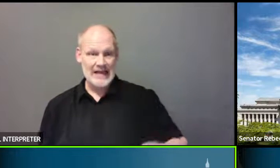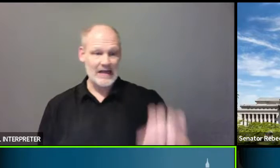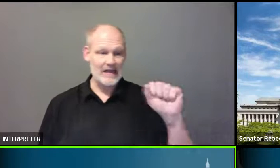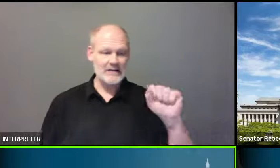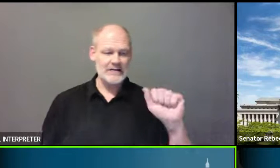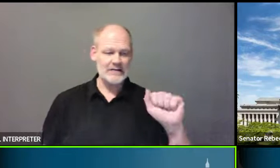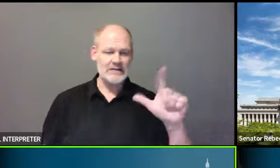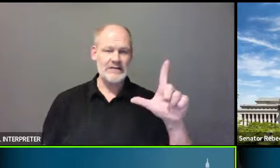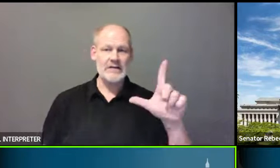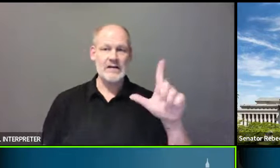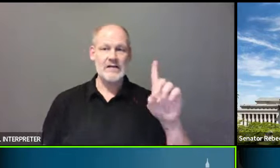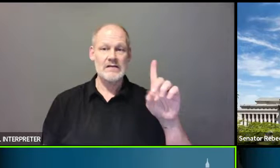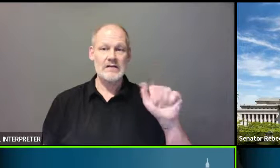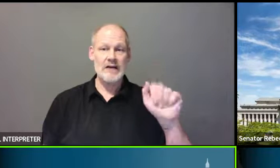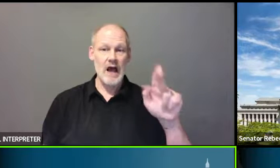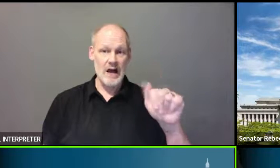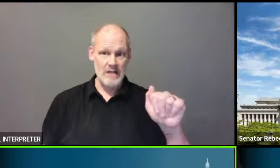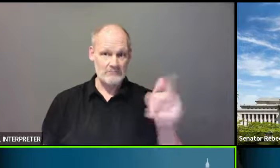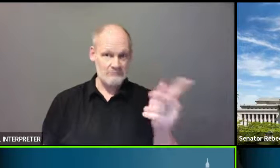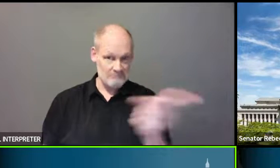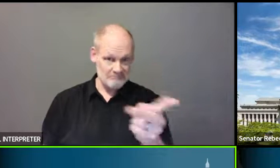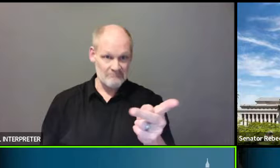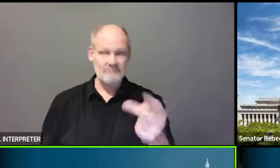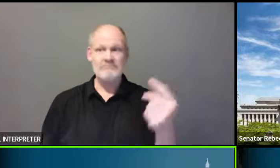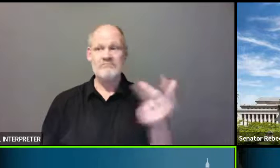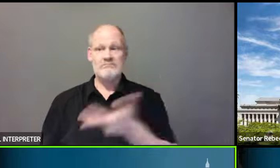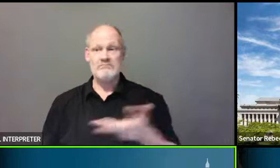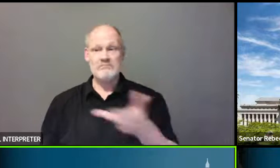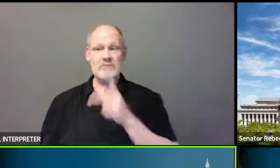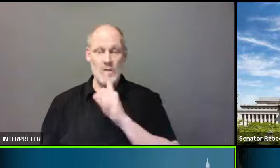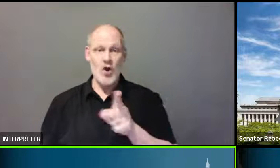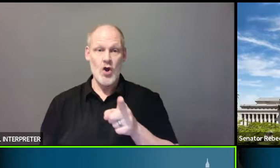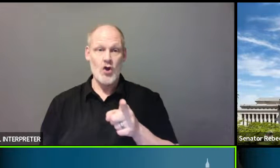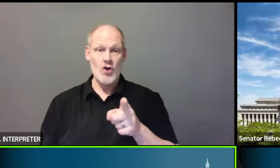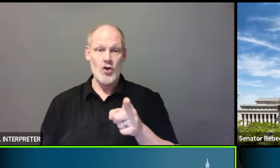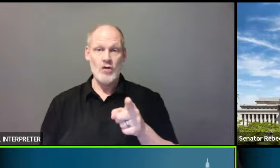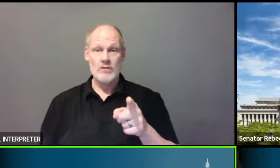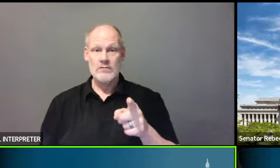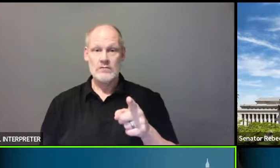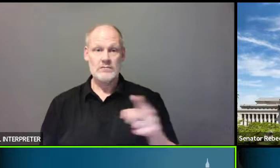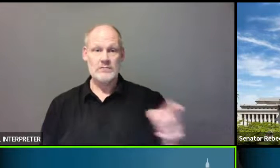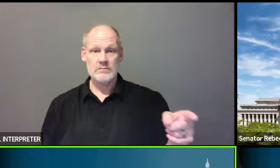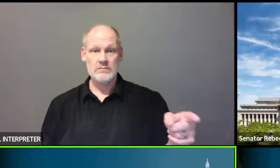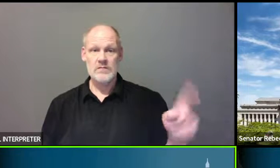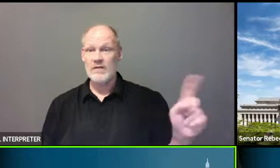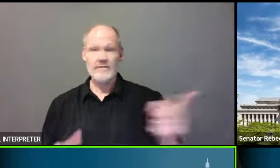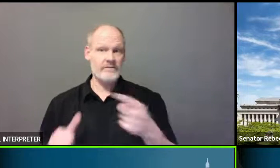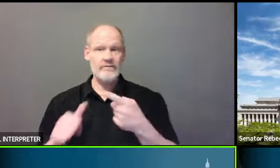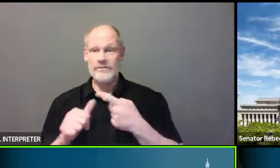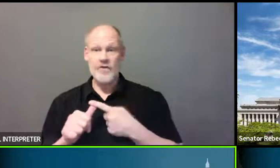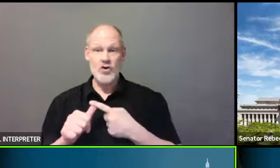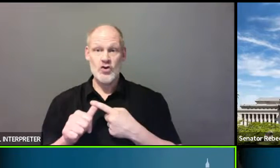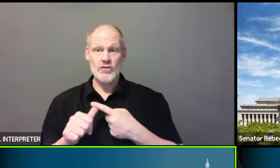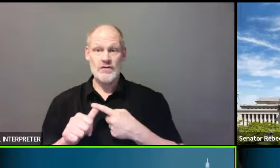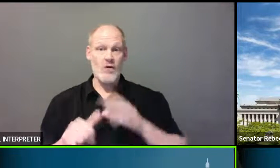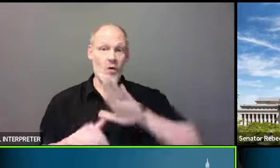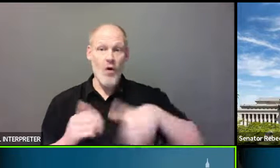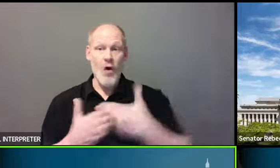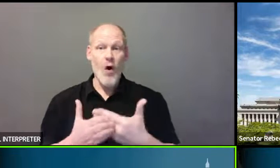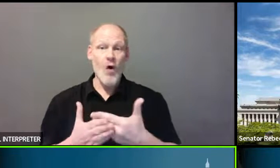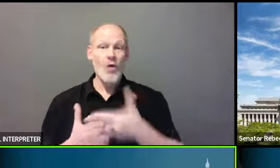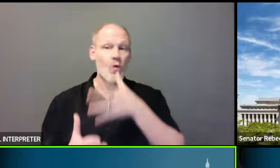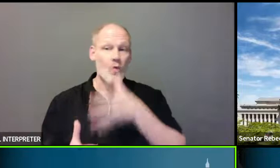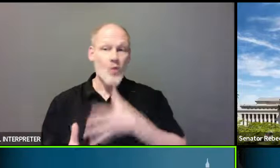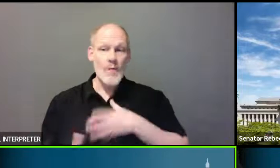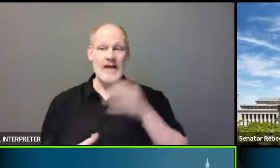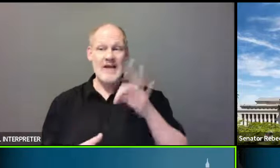We are, as the first, we are historic as being the first all women of color